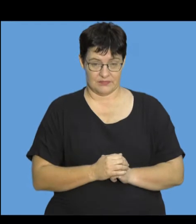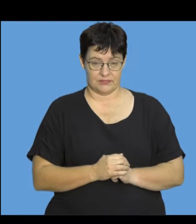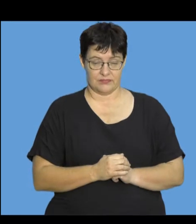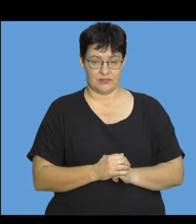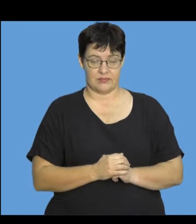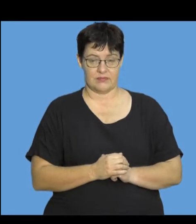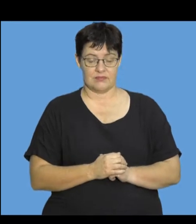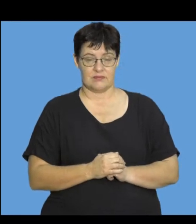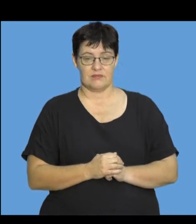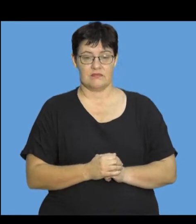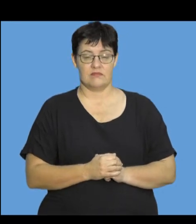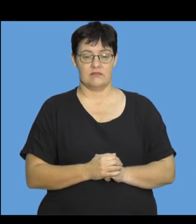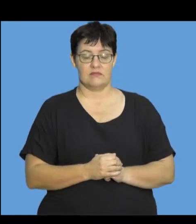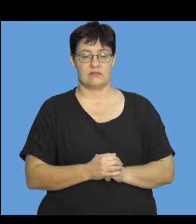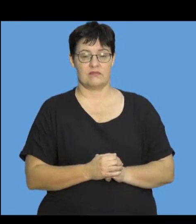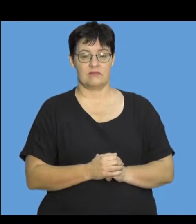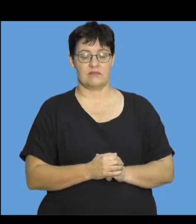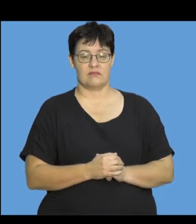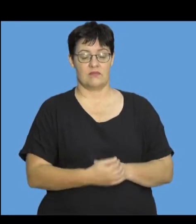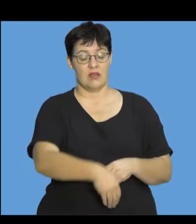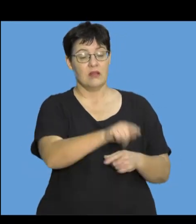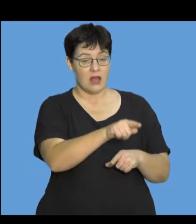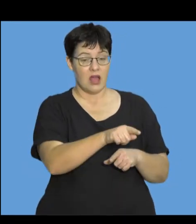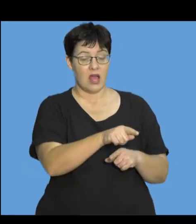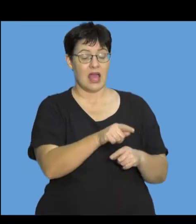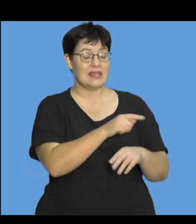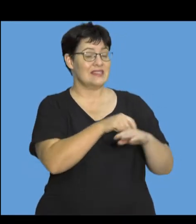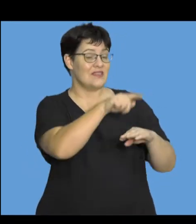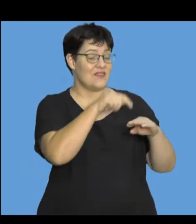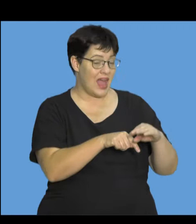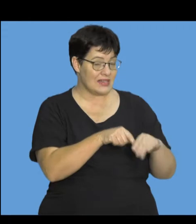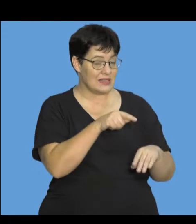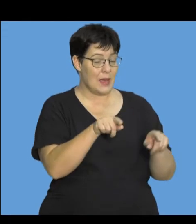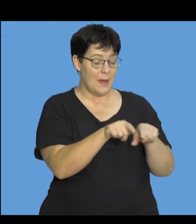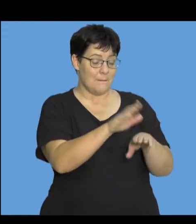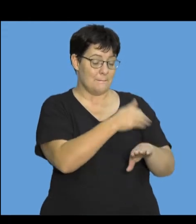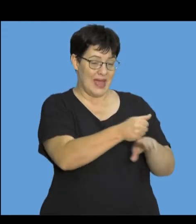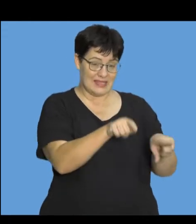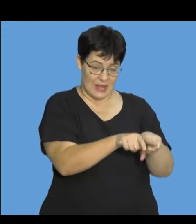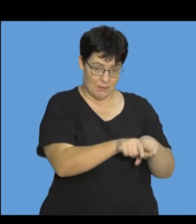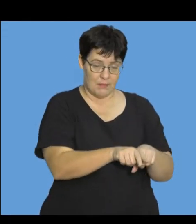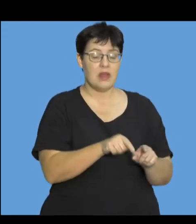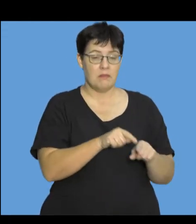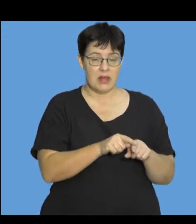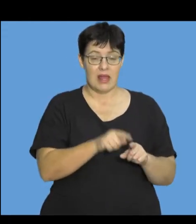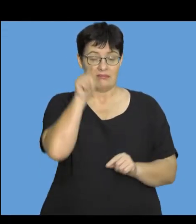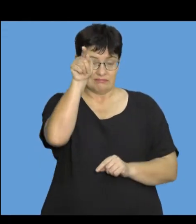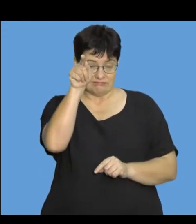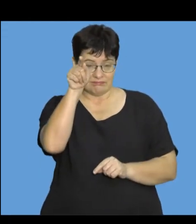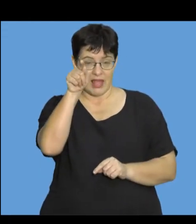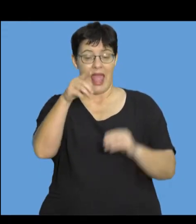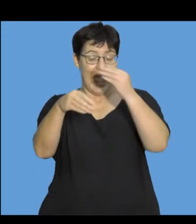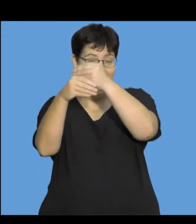multiplication. Now, when we are dividing powers of the same base, we therefore need to do the opposite of addition, which